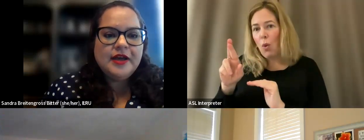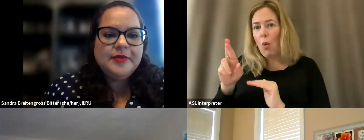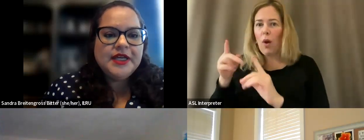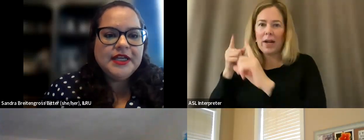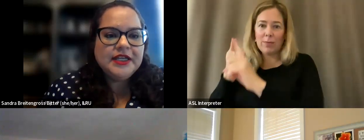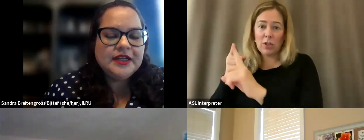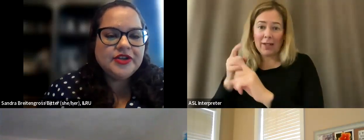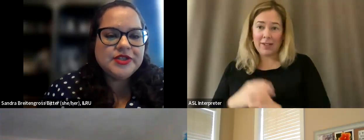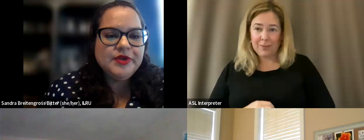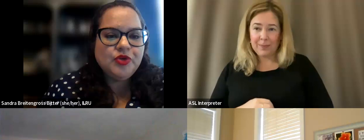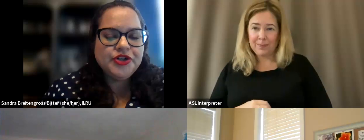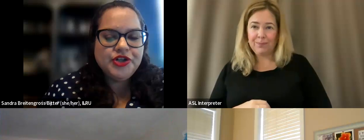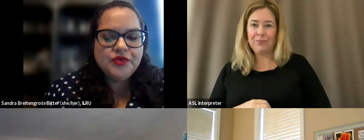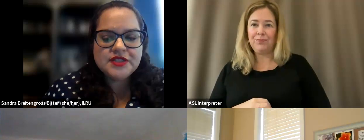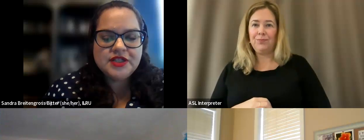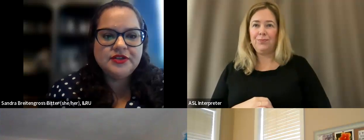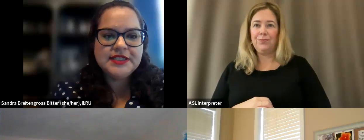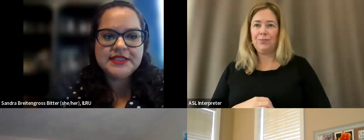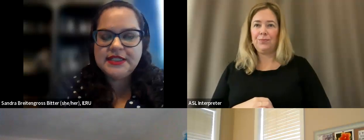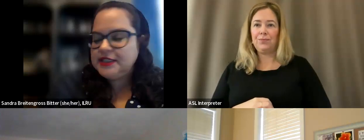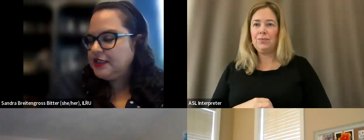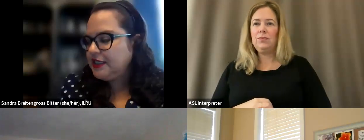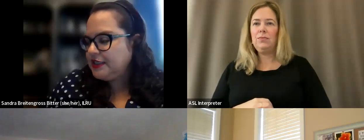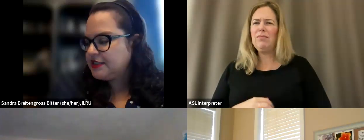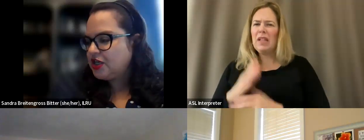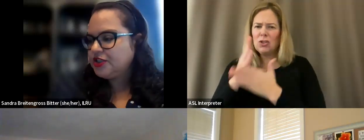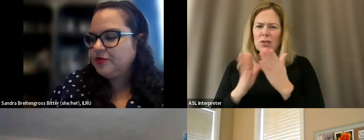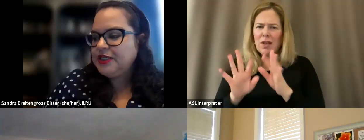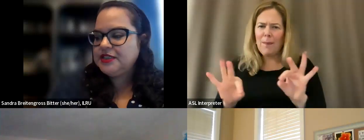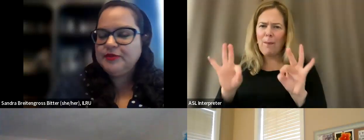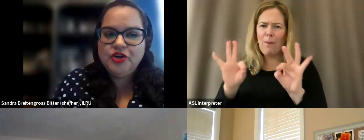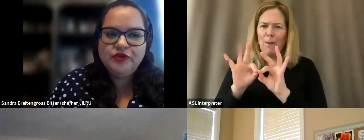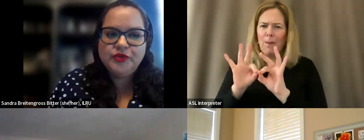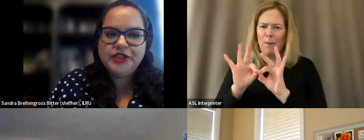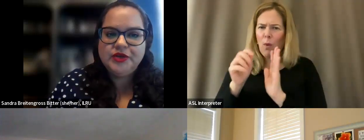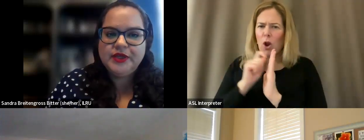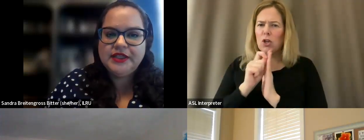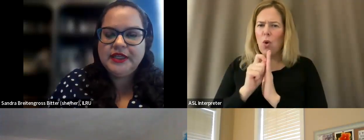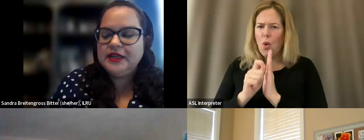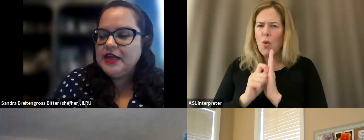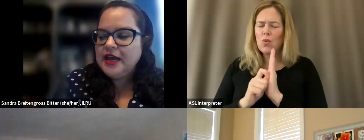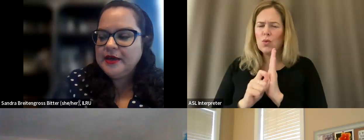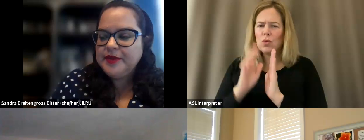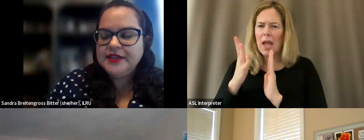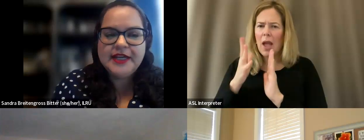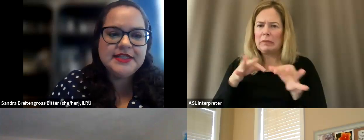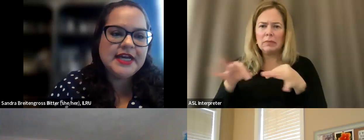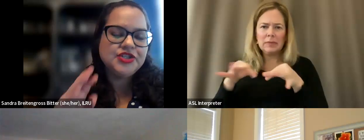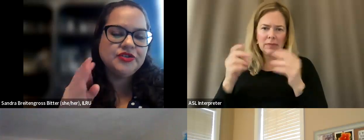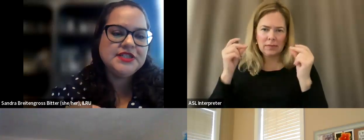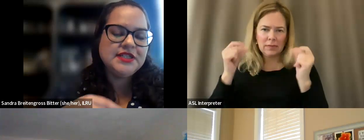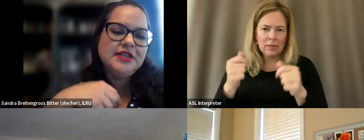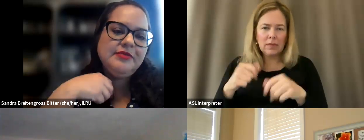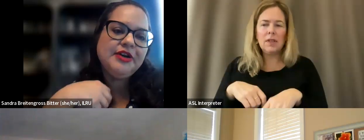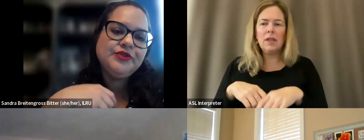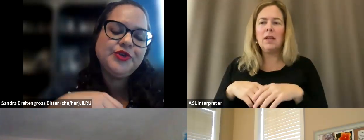Now, there's some important notes that are listed in this document that I'm going to go over really quickly. And that is, as